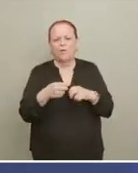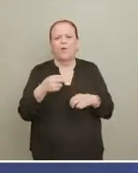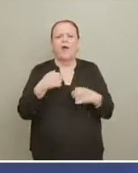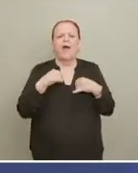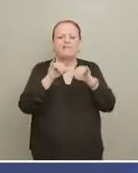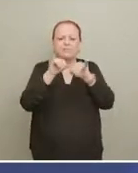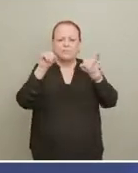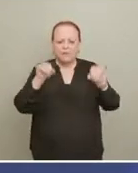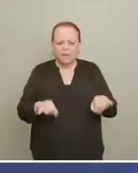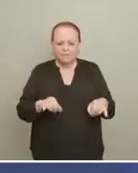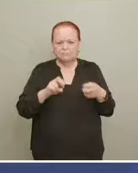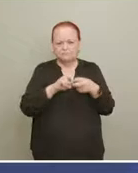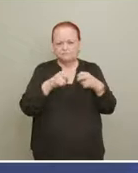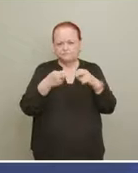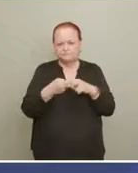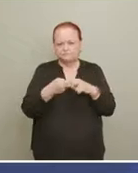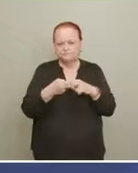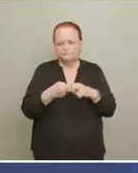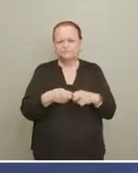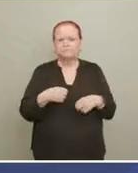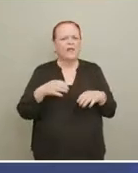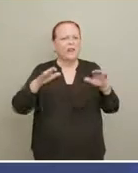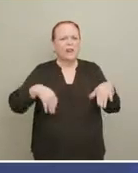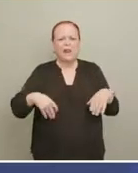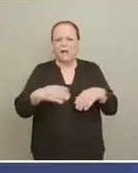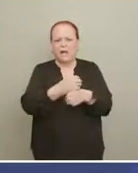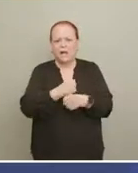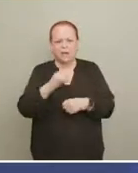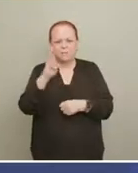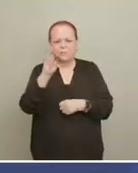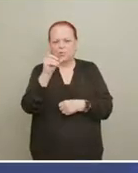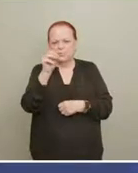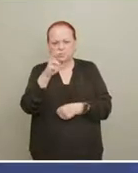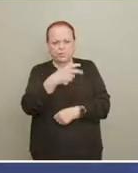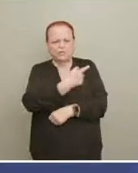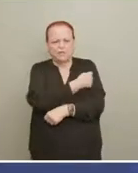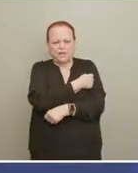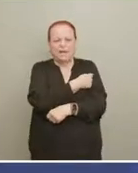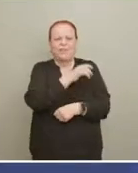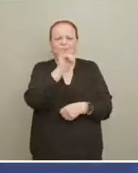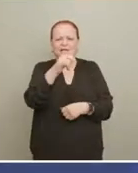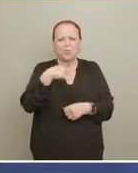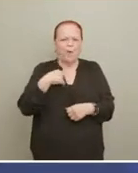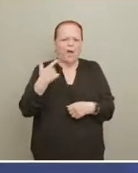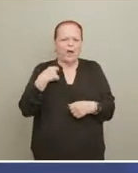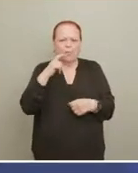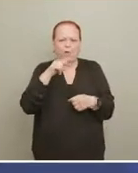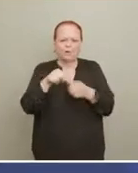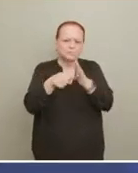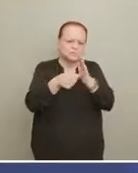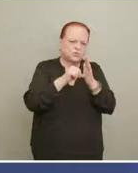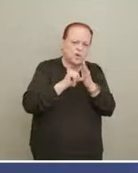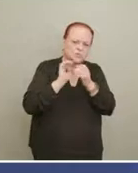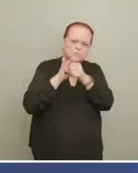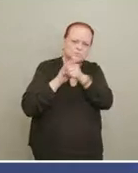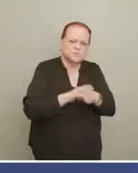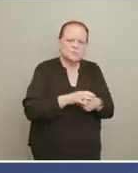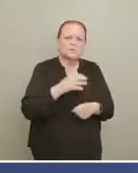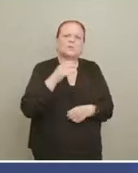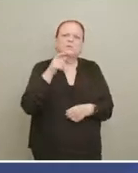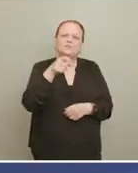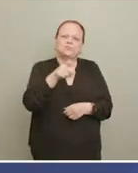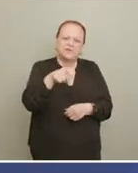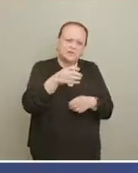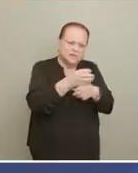immunocompromised that have not had a chance to get the booster yet. And that's why you've heard me keep stressing the fact that if you're eligible for the